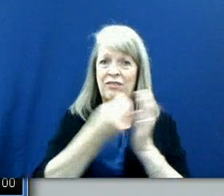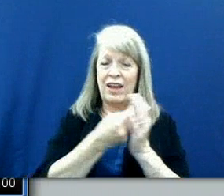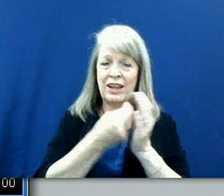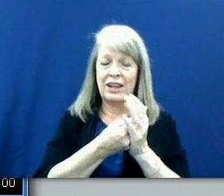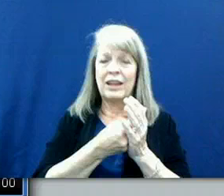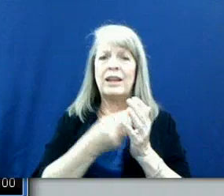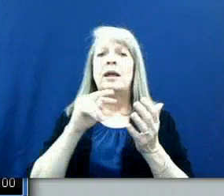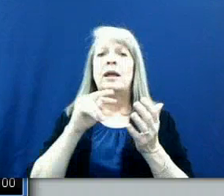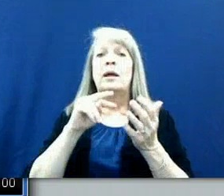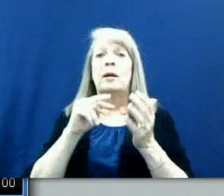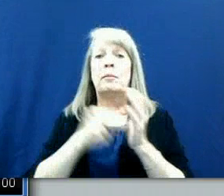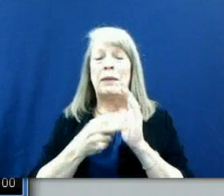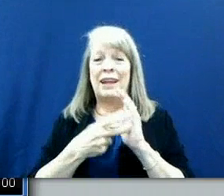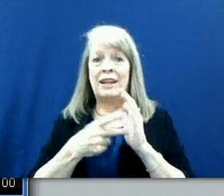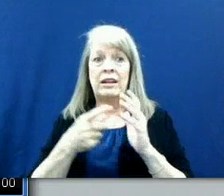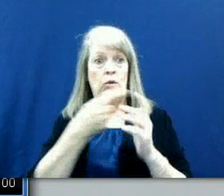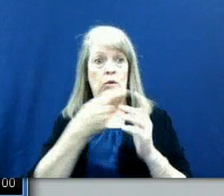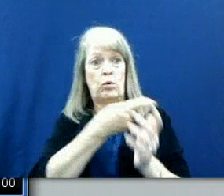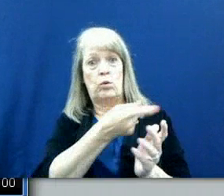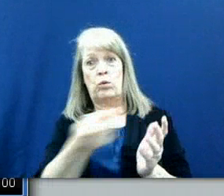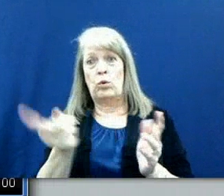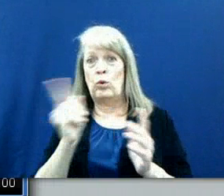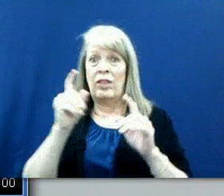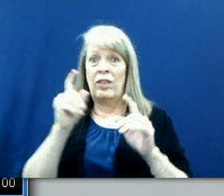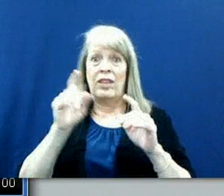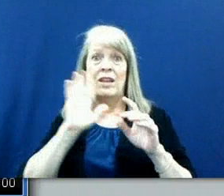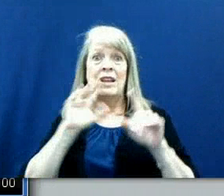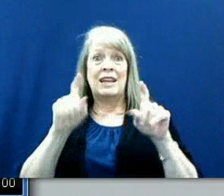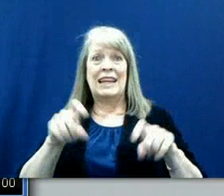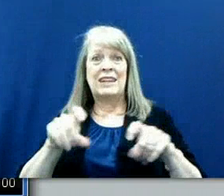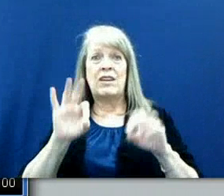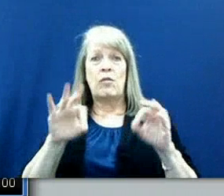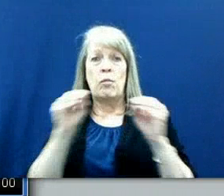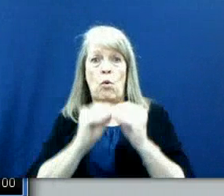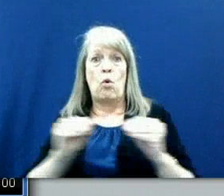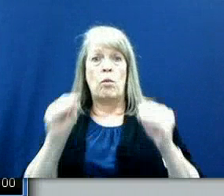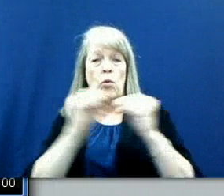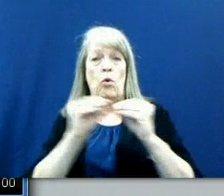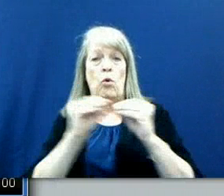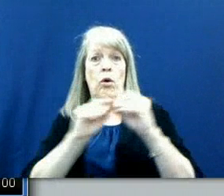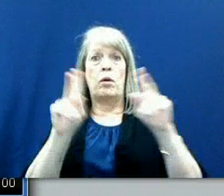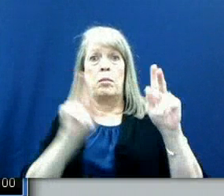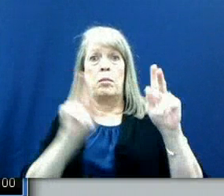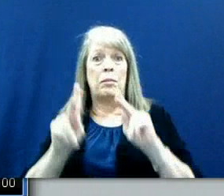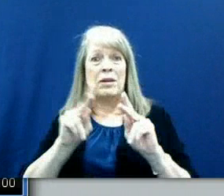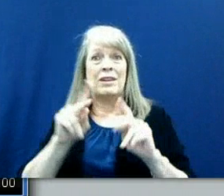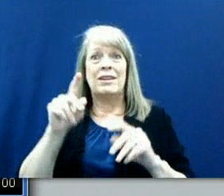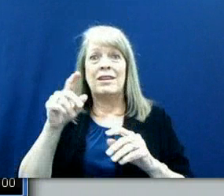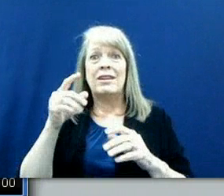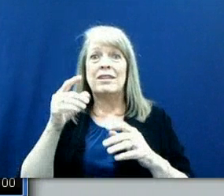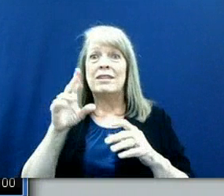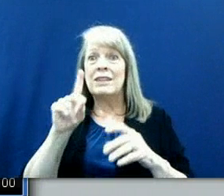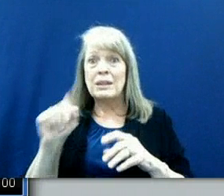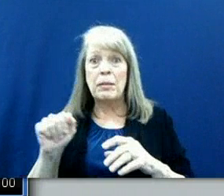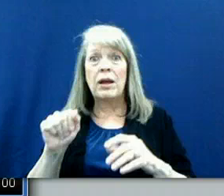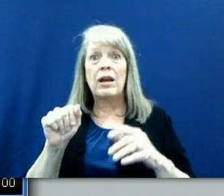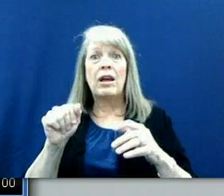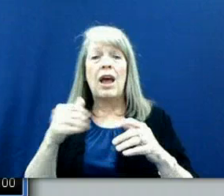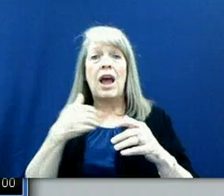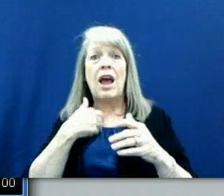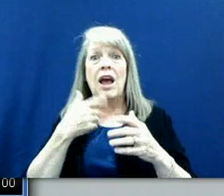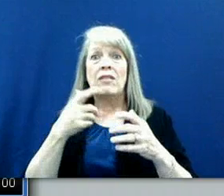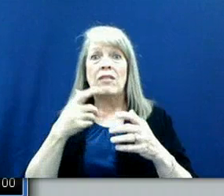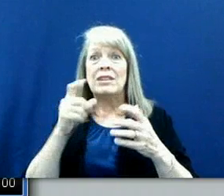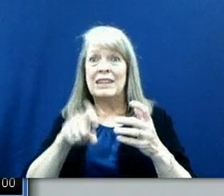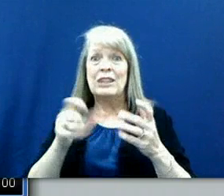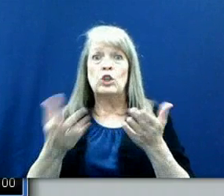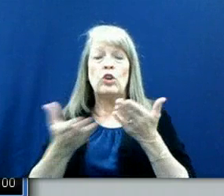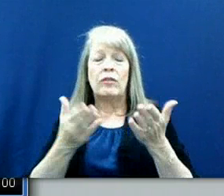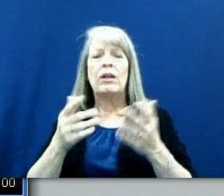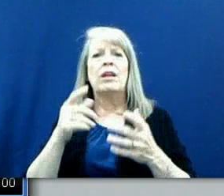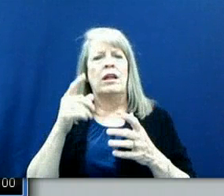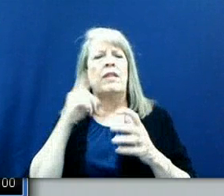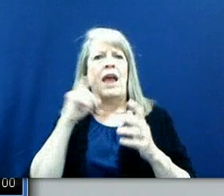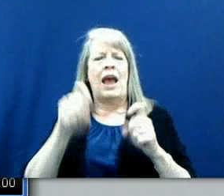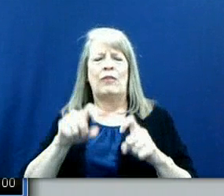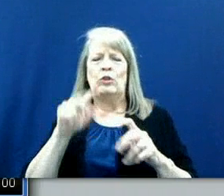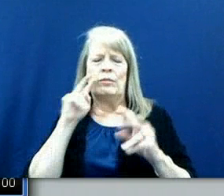challenge as they attempt to meet the needs of a potentially increasing population of individuals with disabilities who seek their